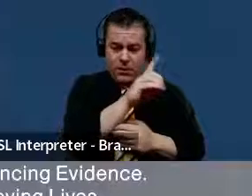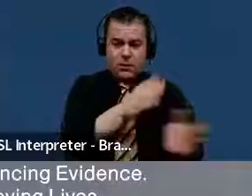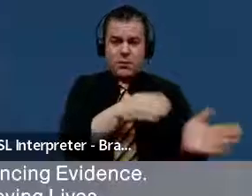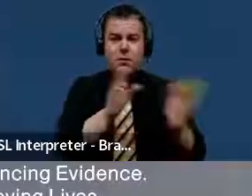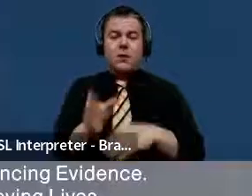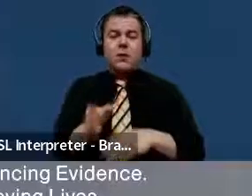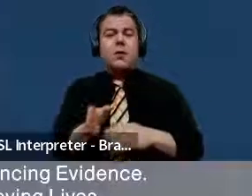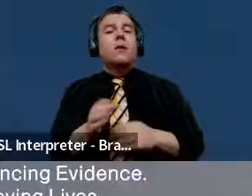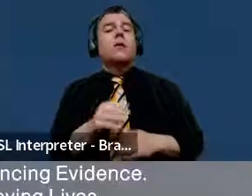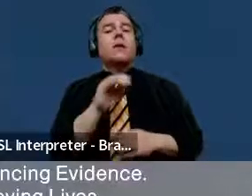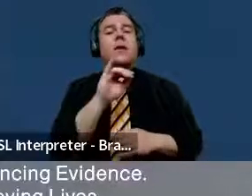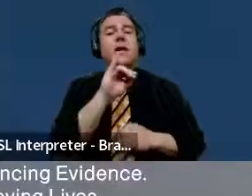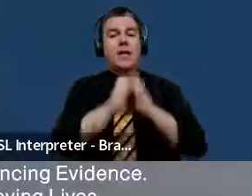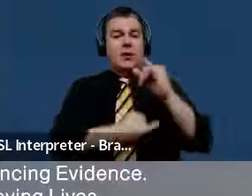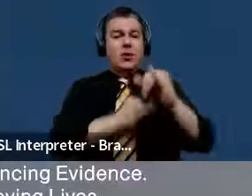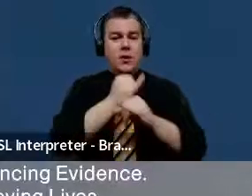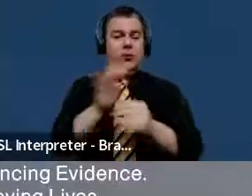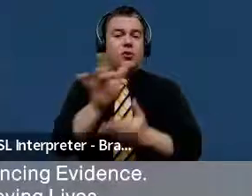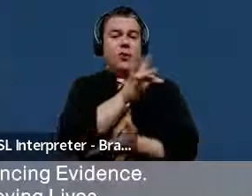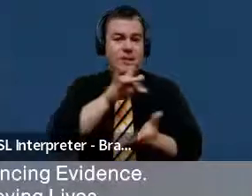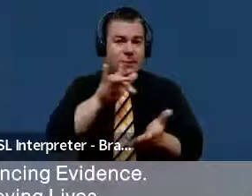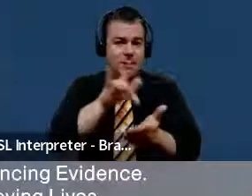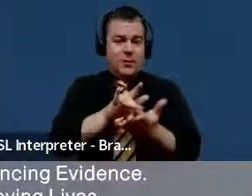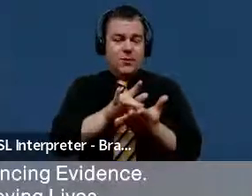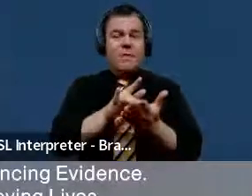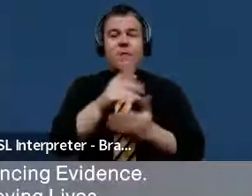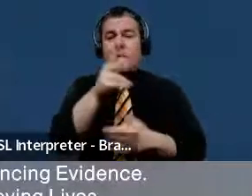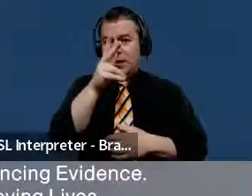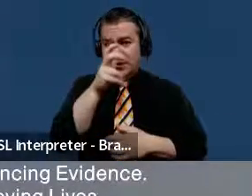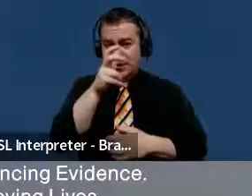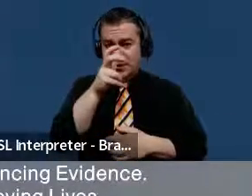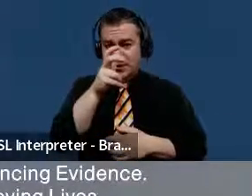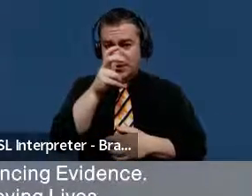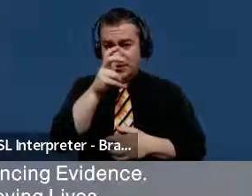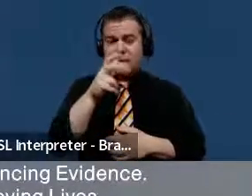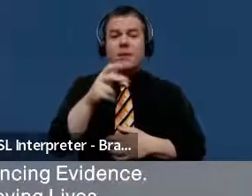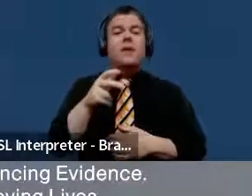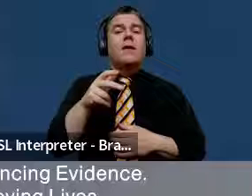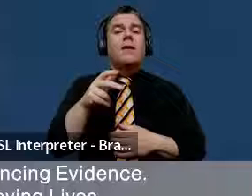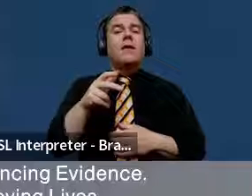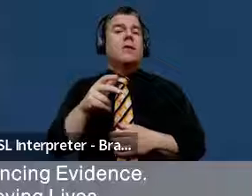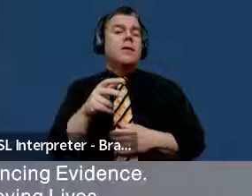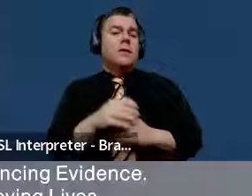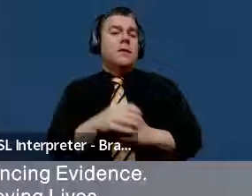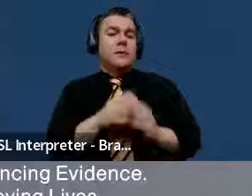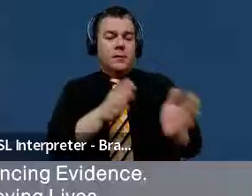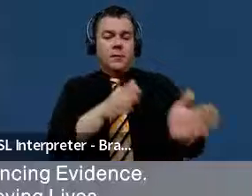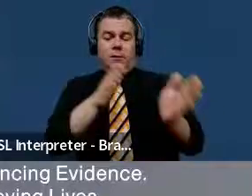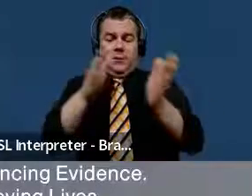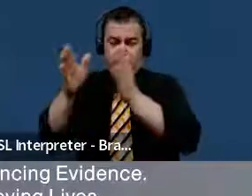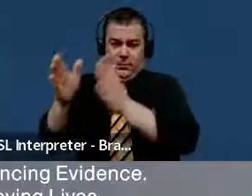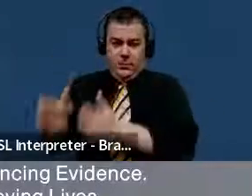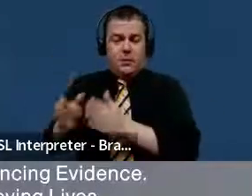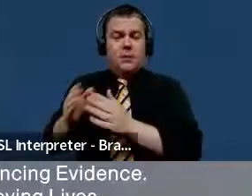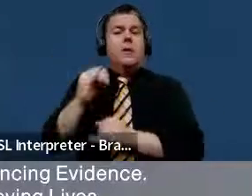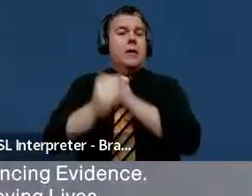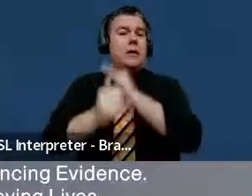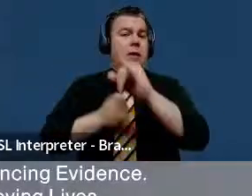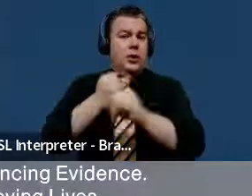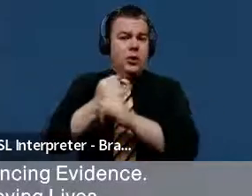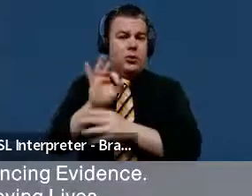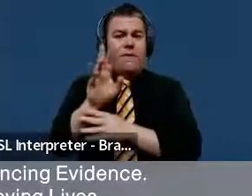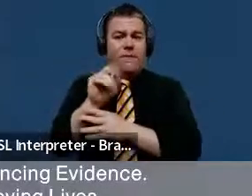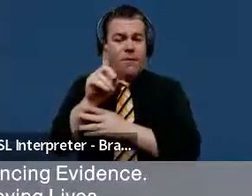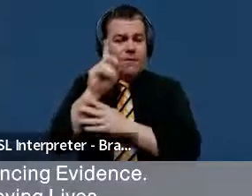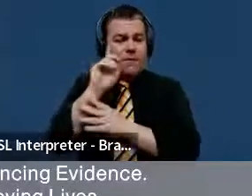Tonang from the International Center of Insect Physiology and Ecology, and Philip Oudebert from the International Fund for